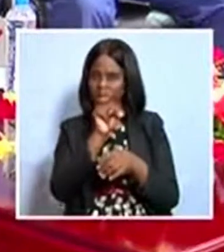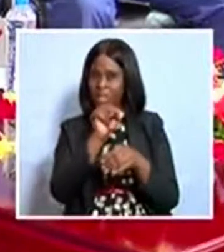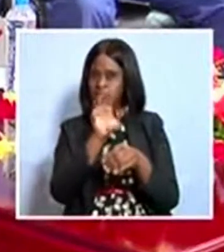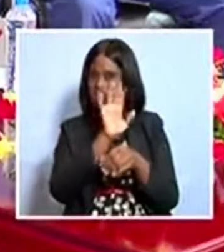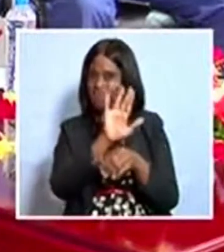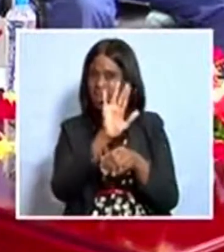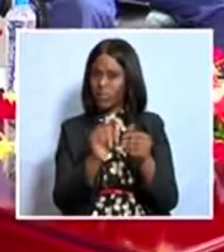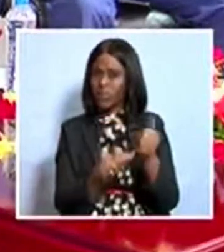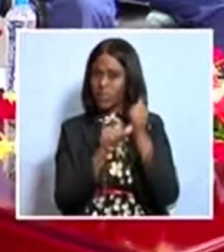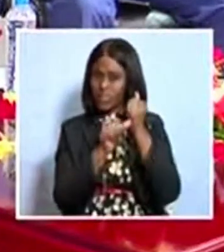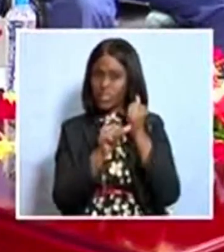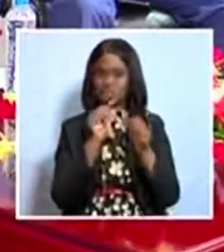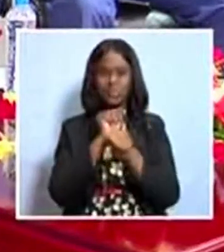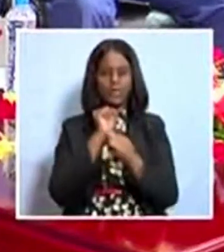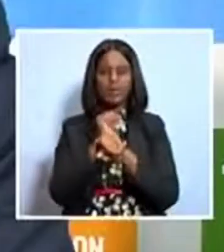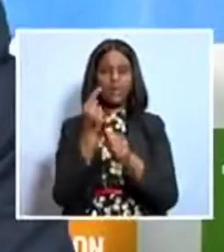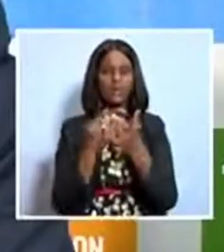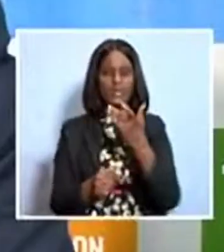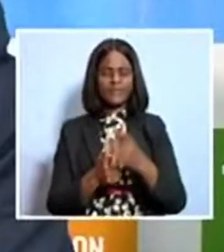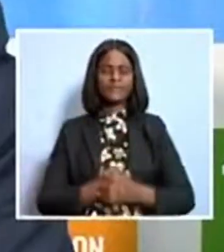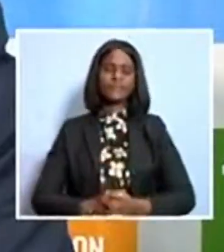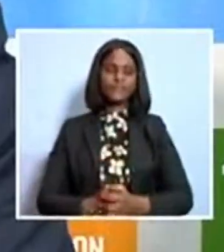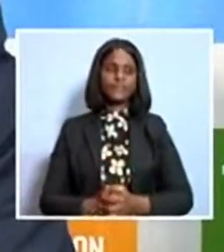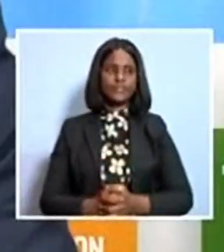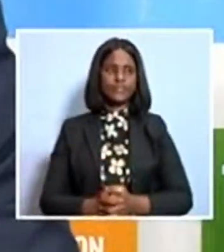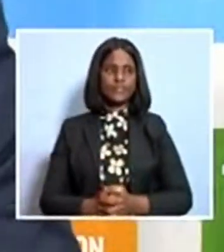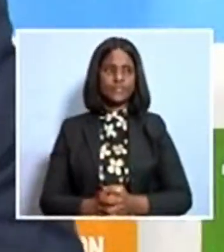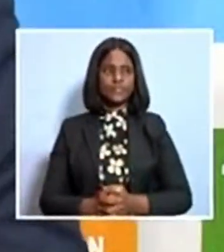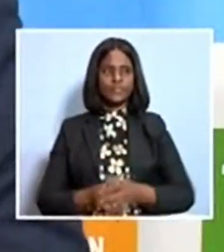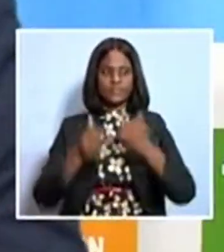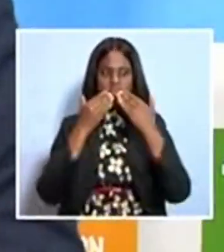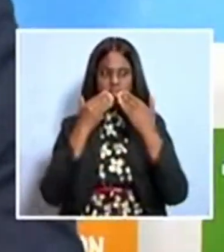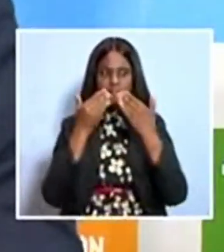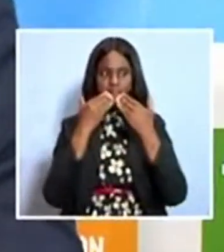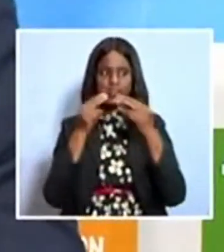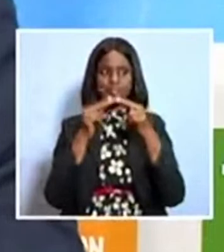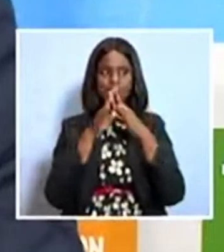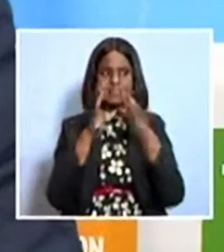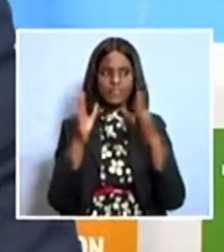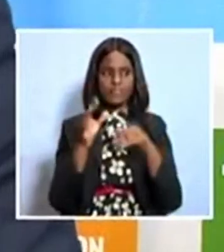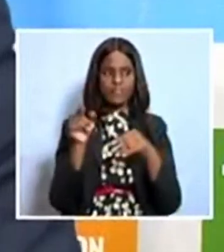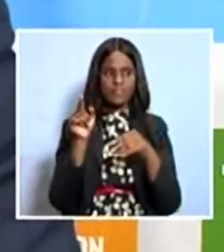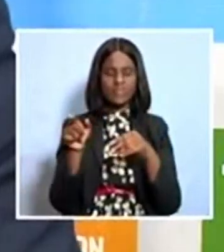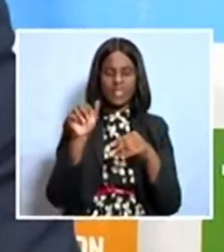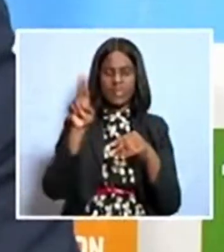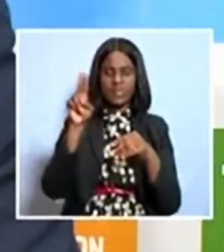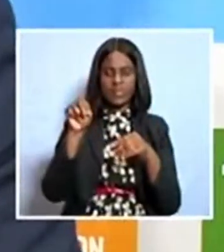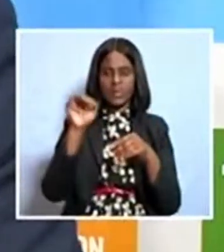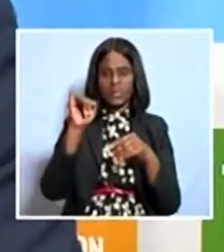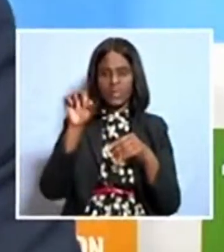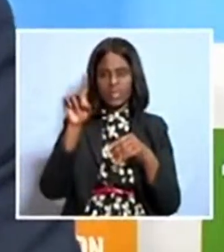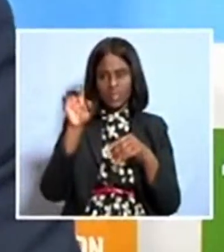this agency all about? Well, thank you very much. Well, UNIDO has been there for quite a long time, since